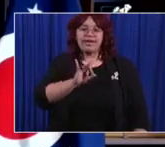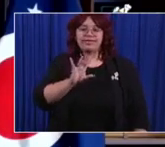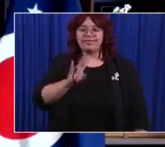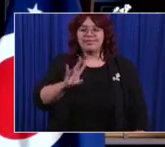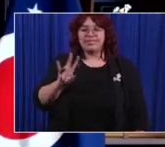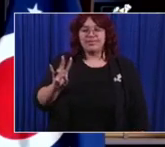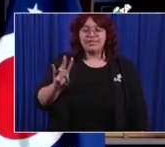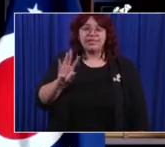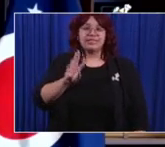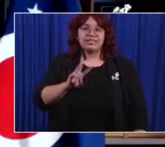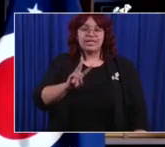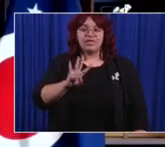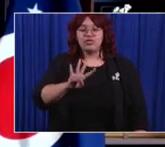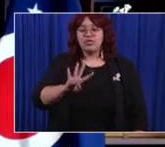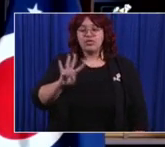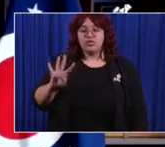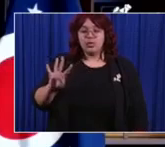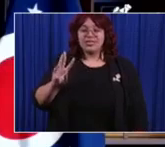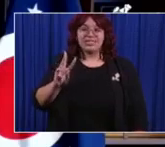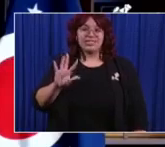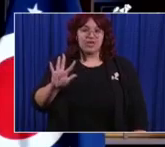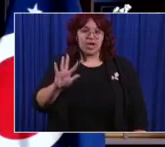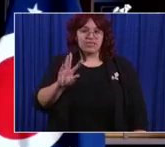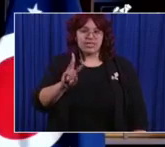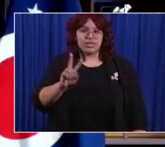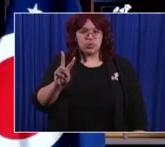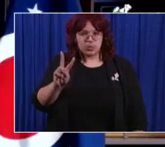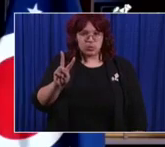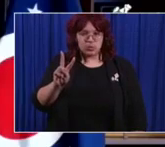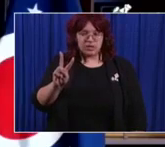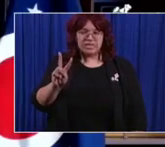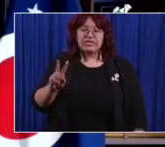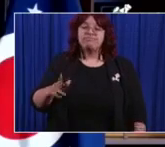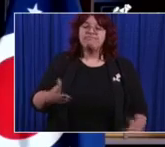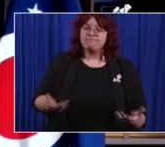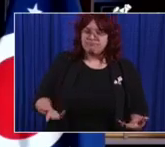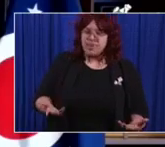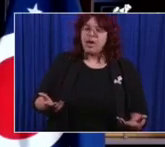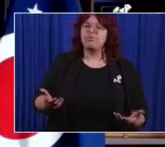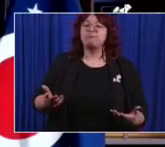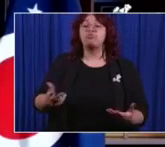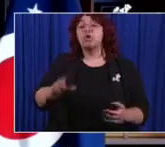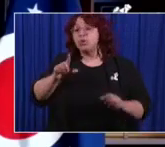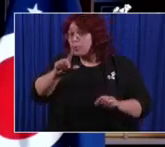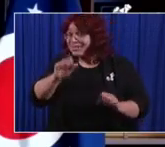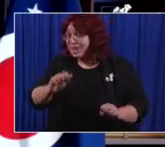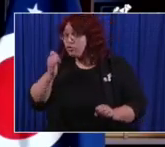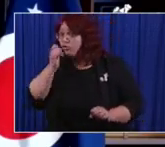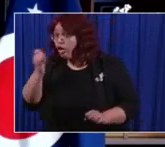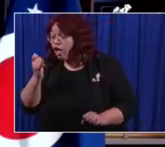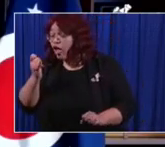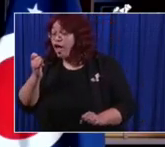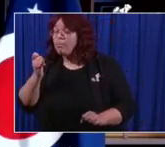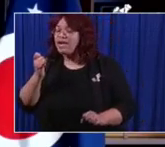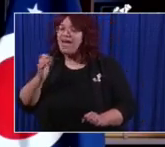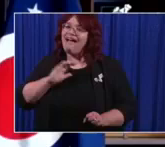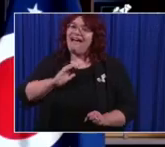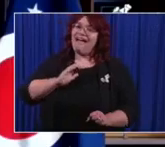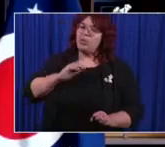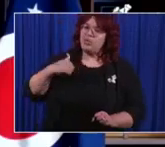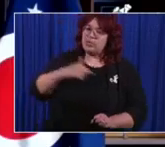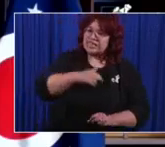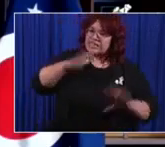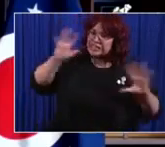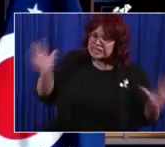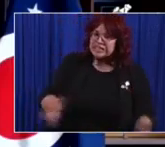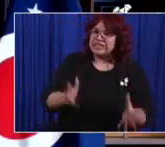1-877-644-6562. But we recommend that you use the tabs on these websites. We've made it easy to use so